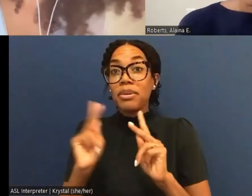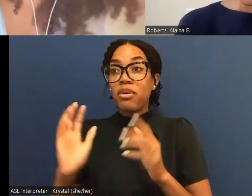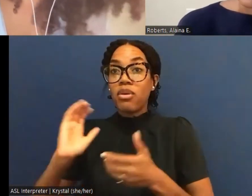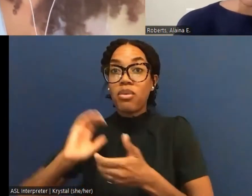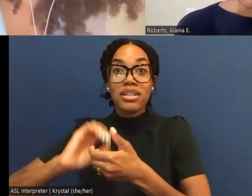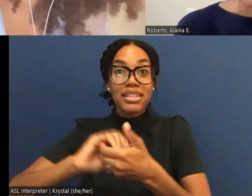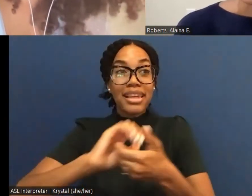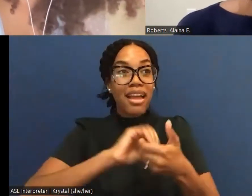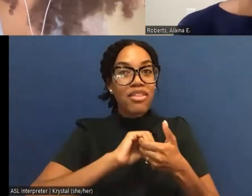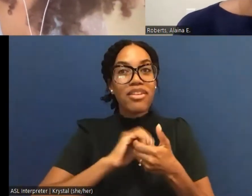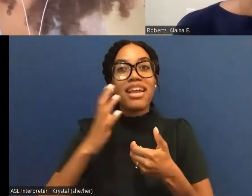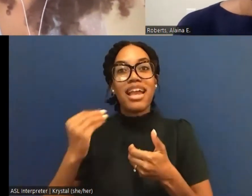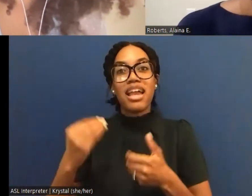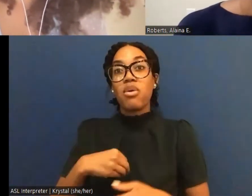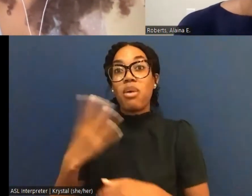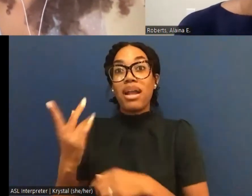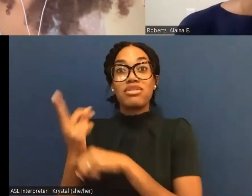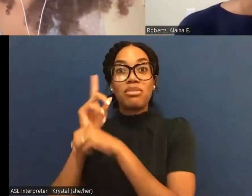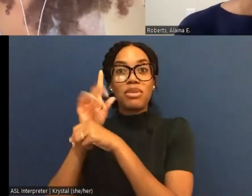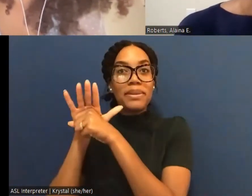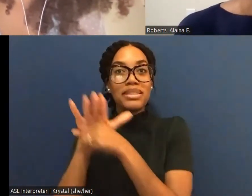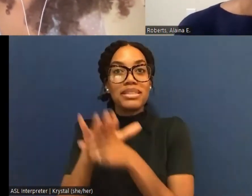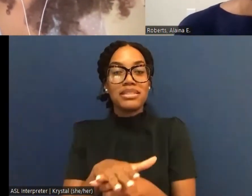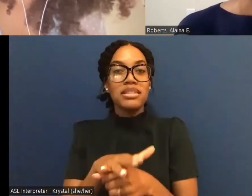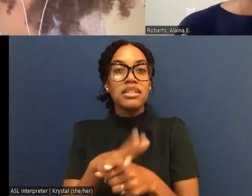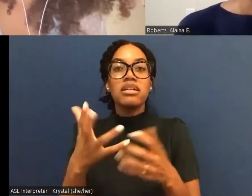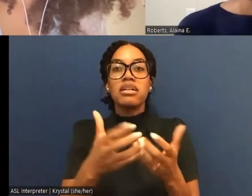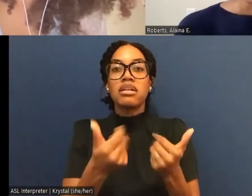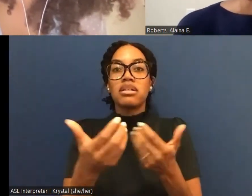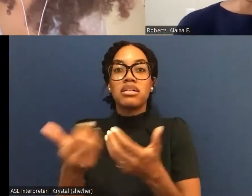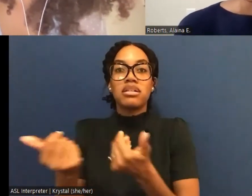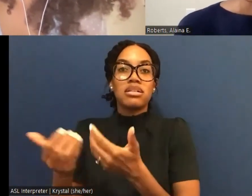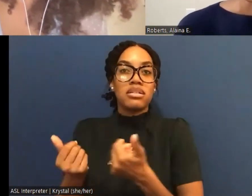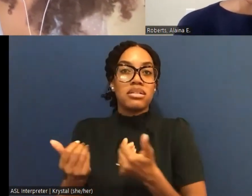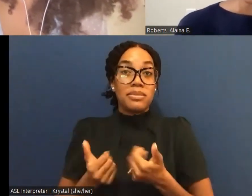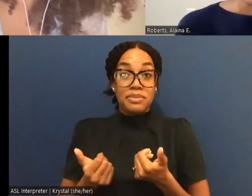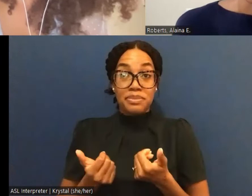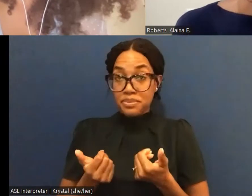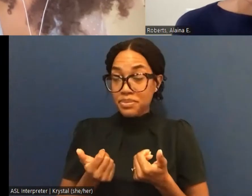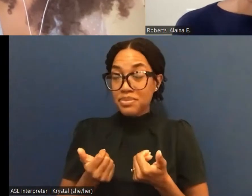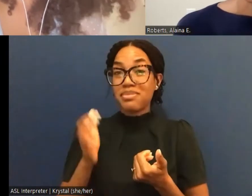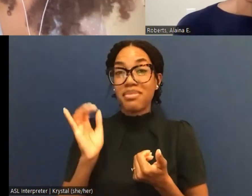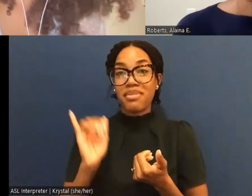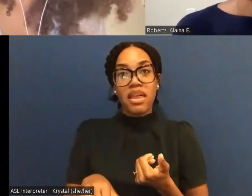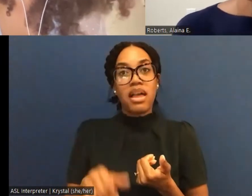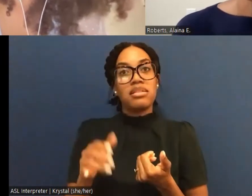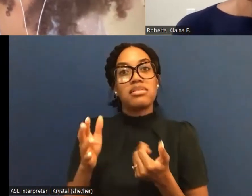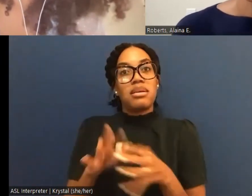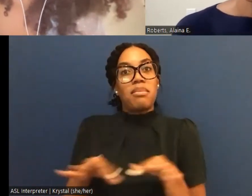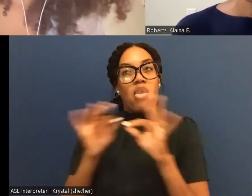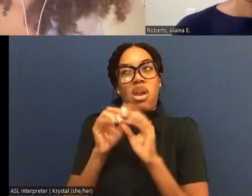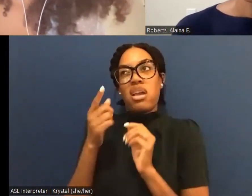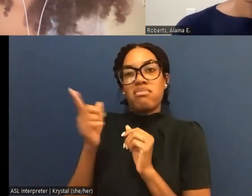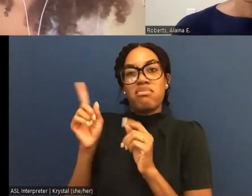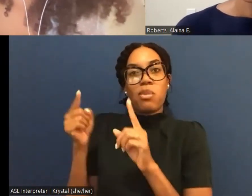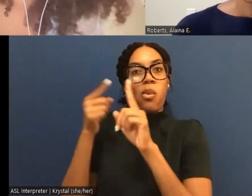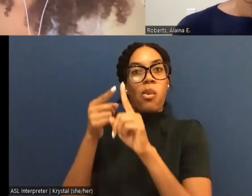by white supremacy is important to, you know, not allowing us to work together in the present.